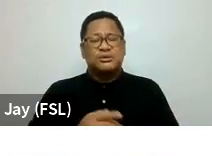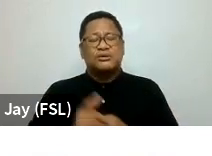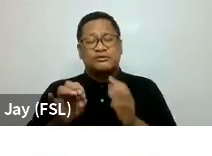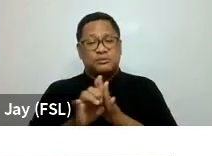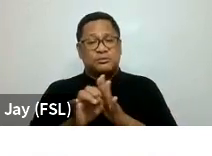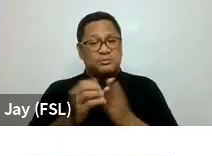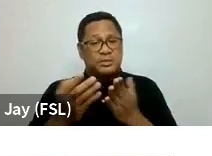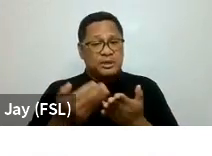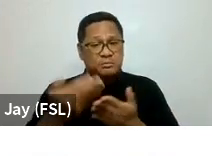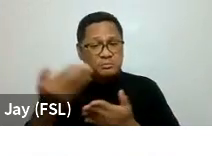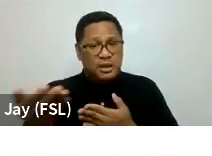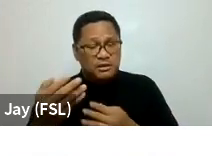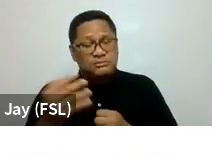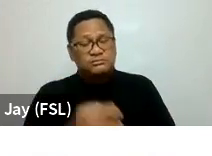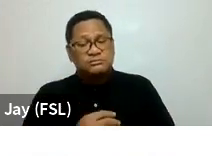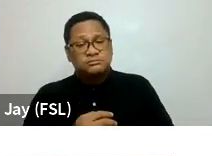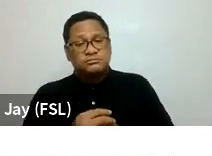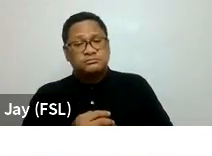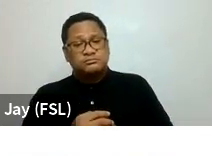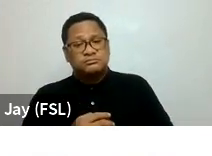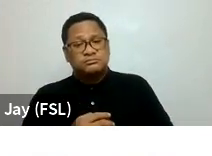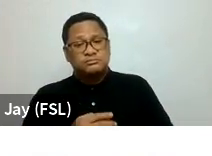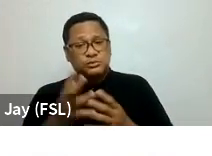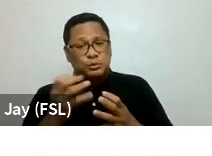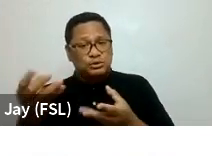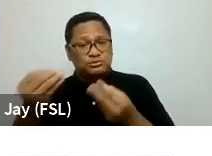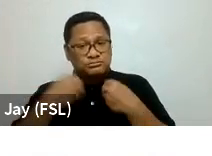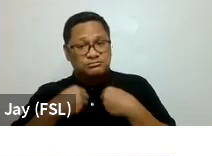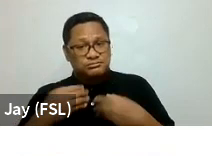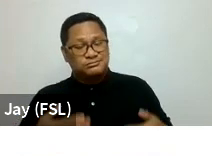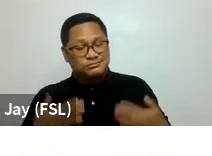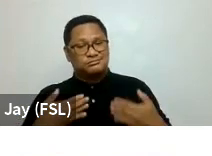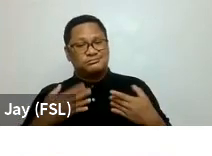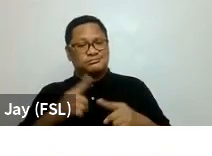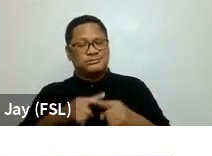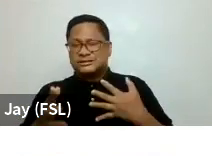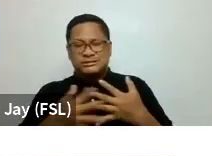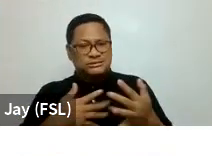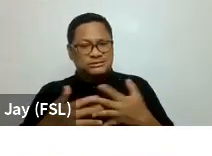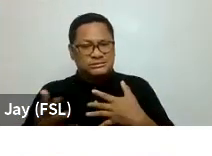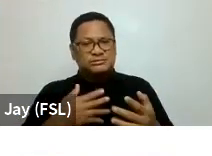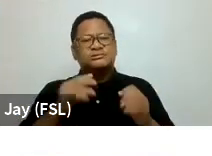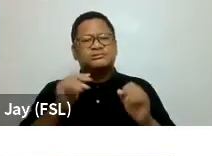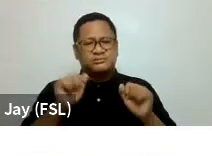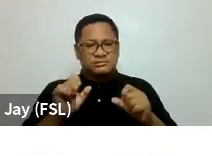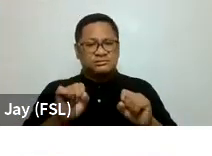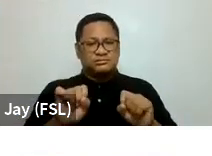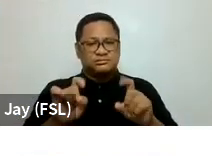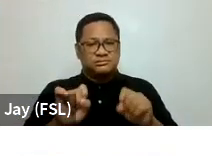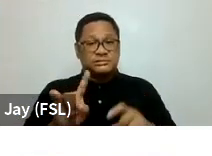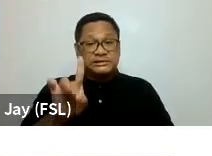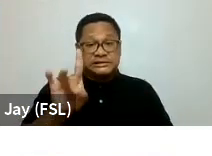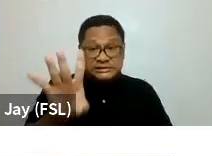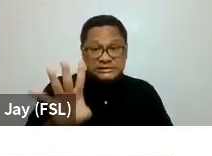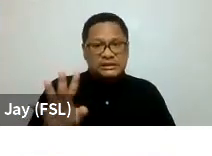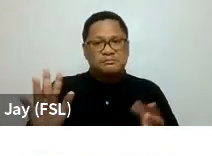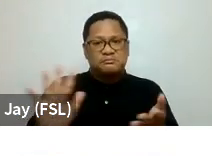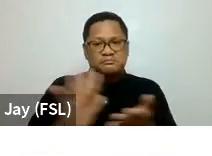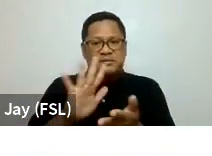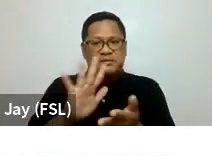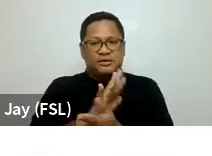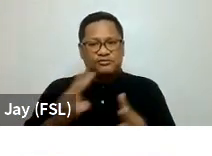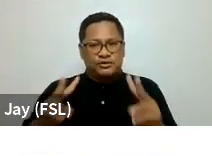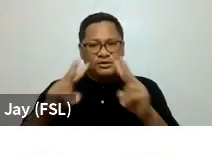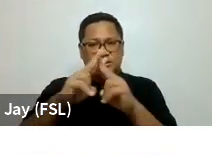it because just wanted to make me happy. At any rate, I was able to sell a paper volcano.